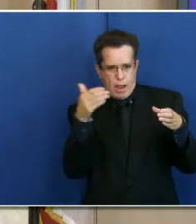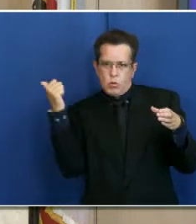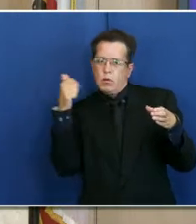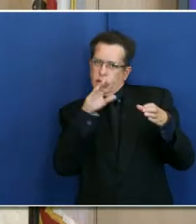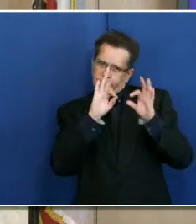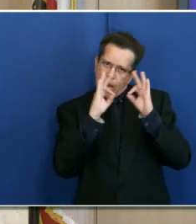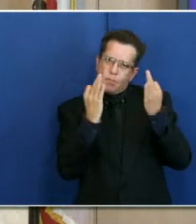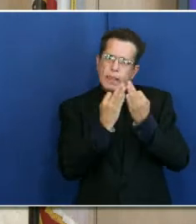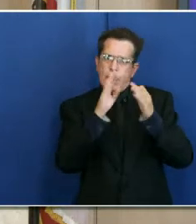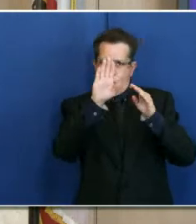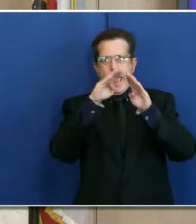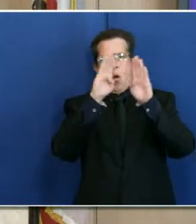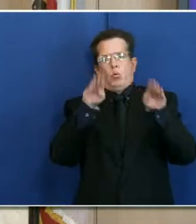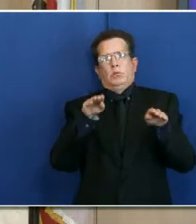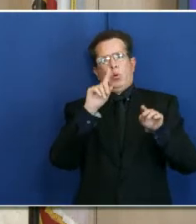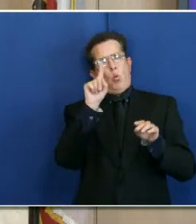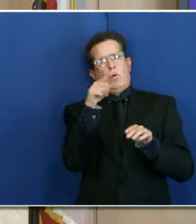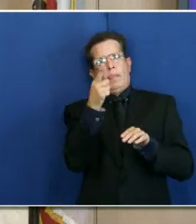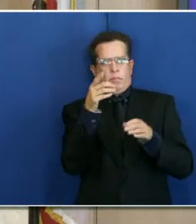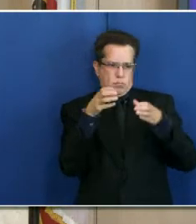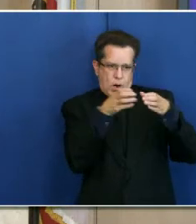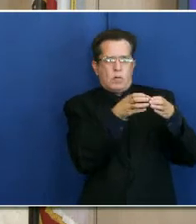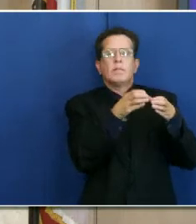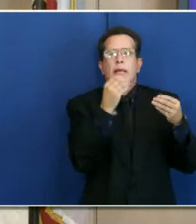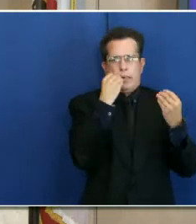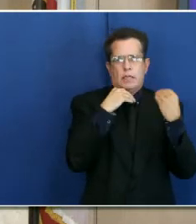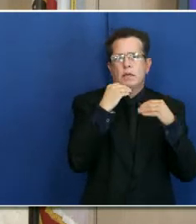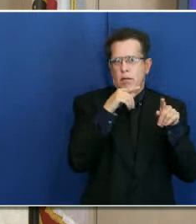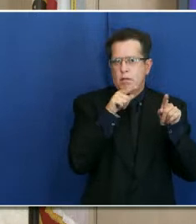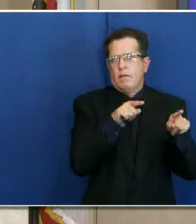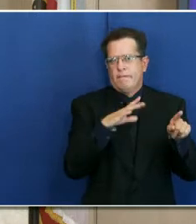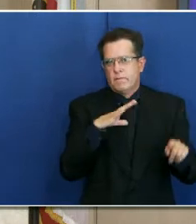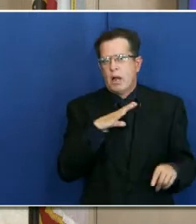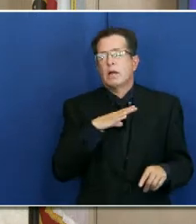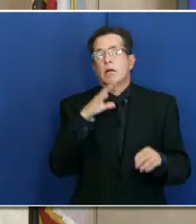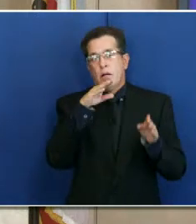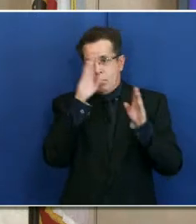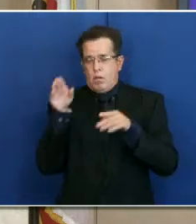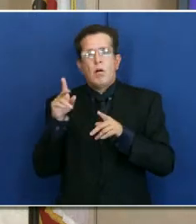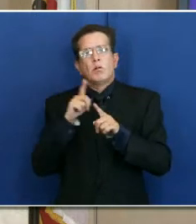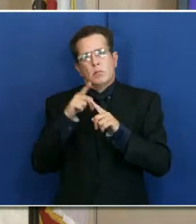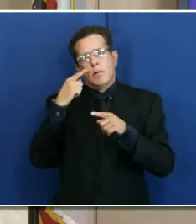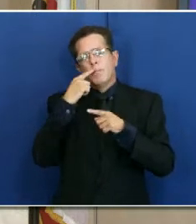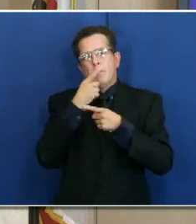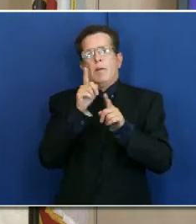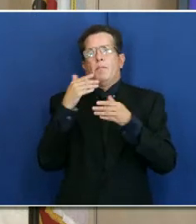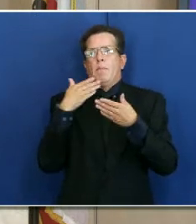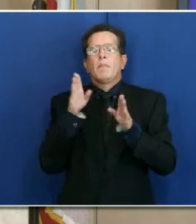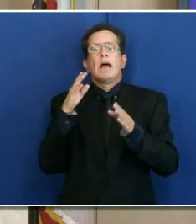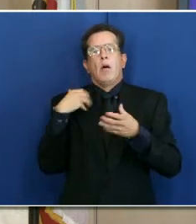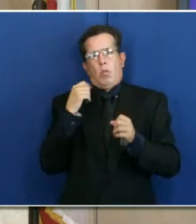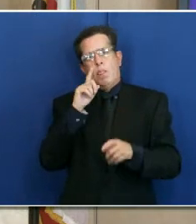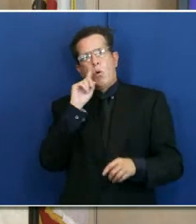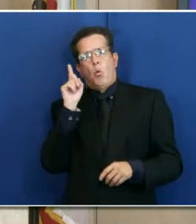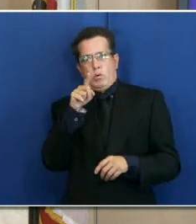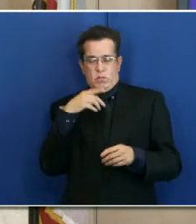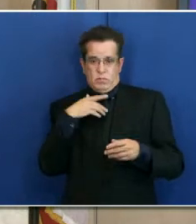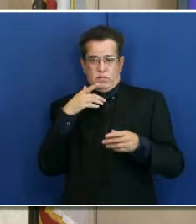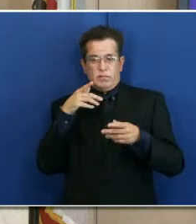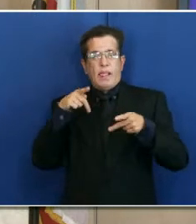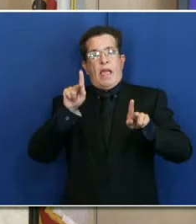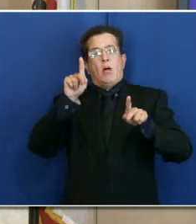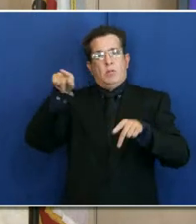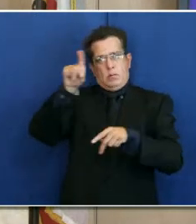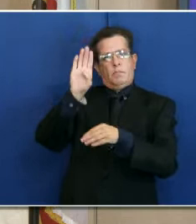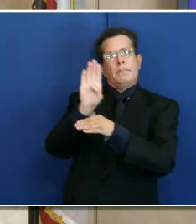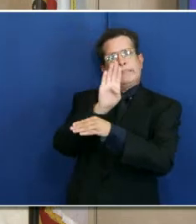live in the same household sharing an indoor meal. And then we will, in the public health order, be requiring businesses that are a part of the new guidance. So